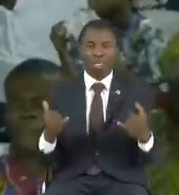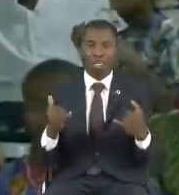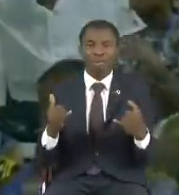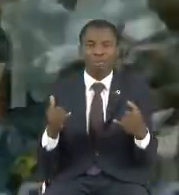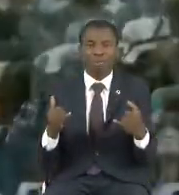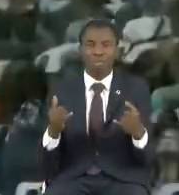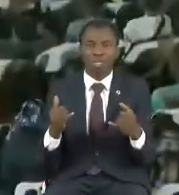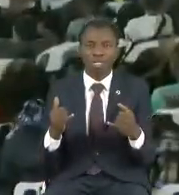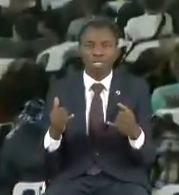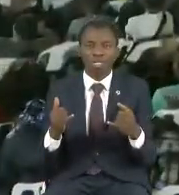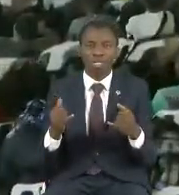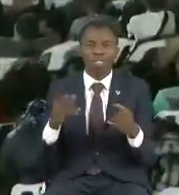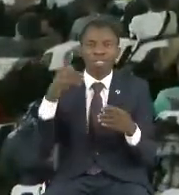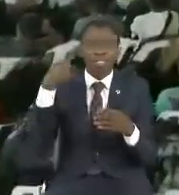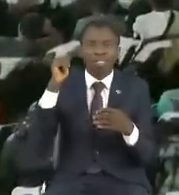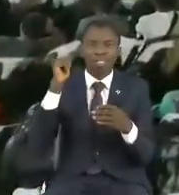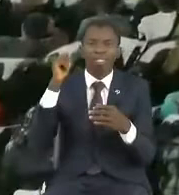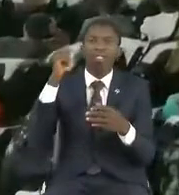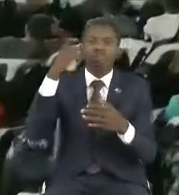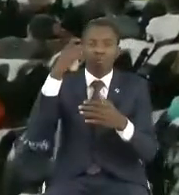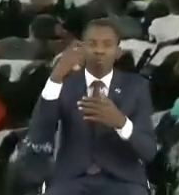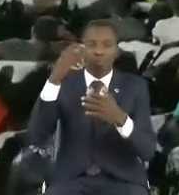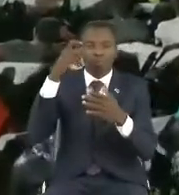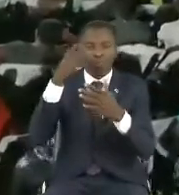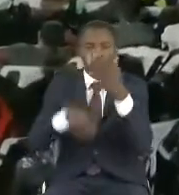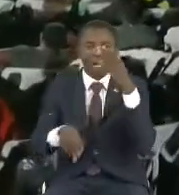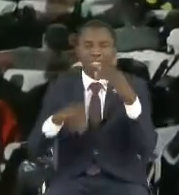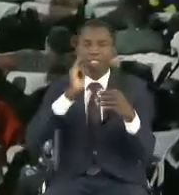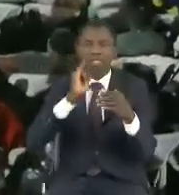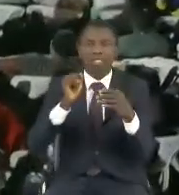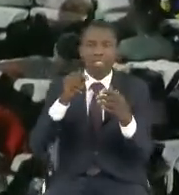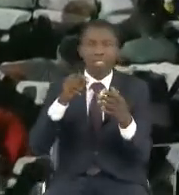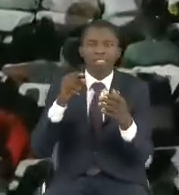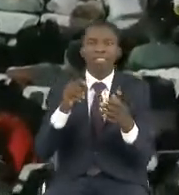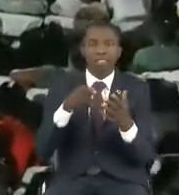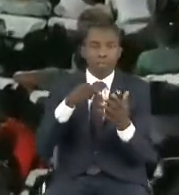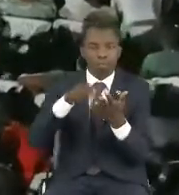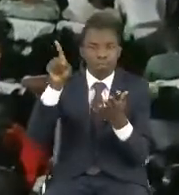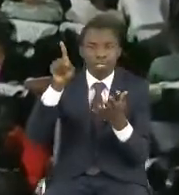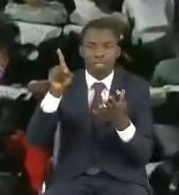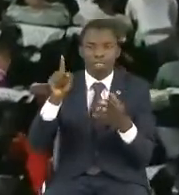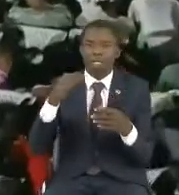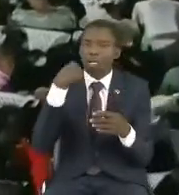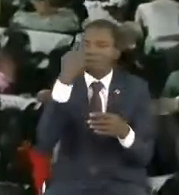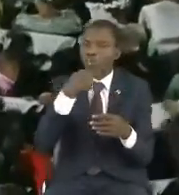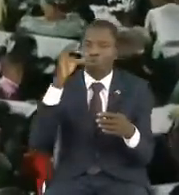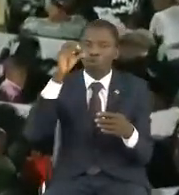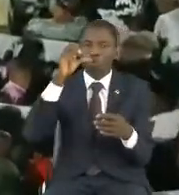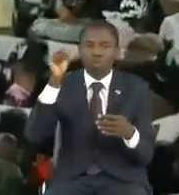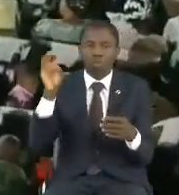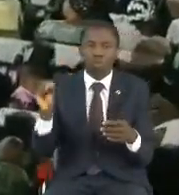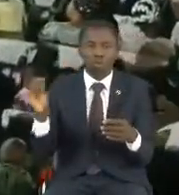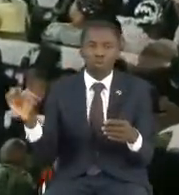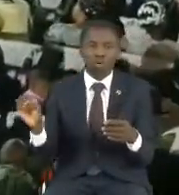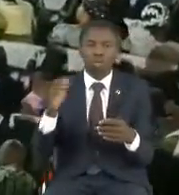has been fully paid. And whoever, whosoever will call on the name